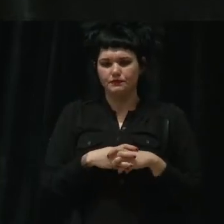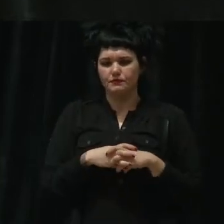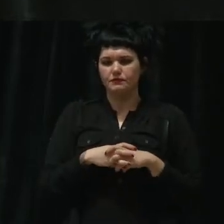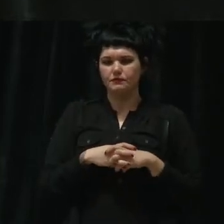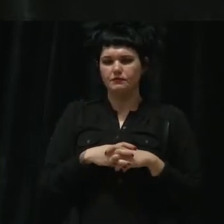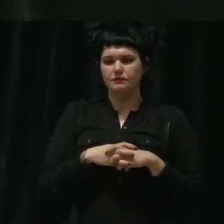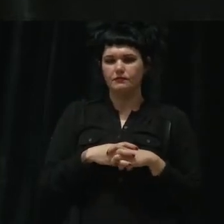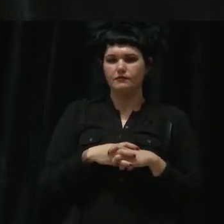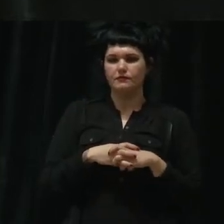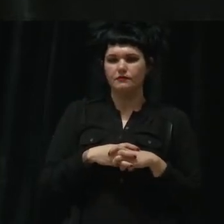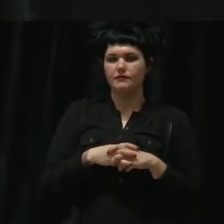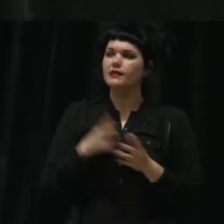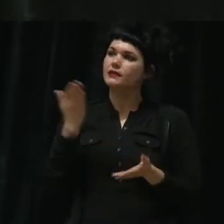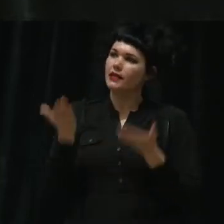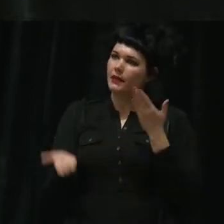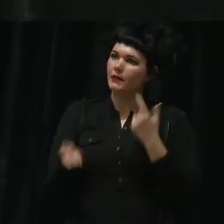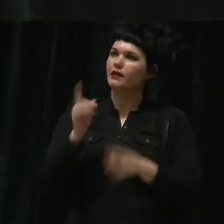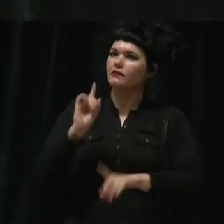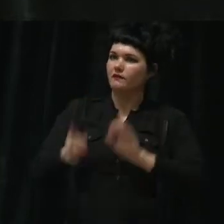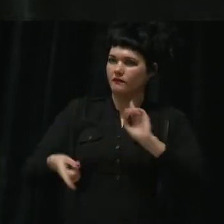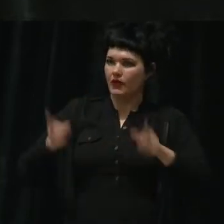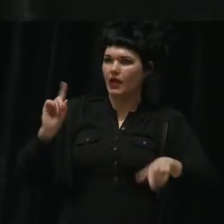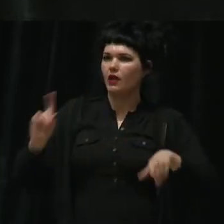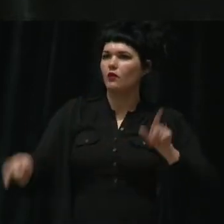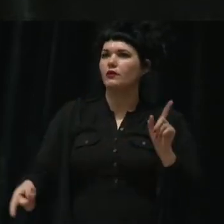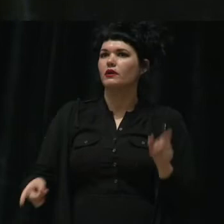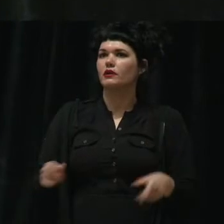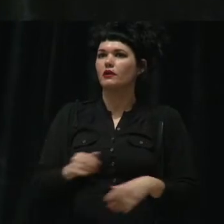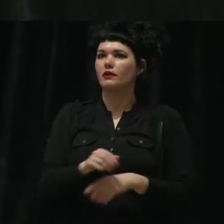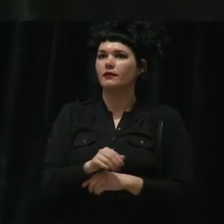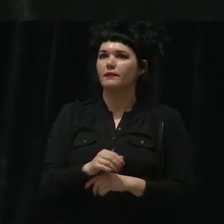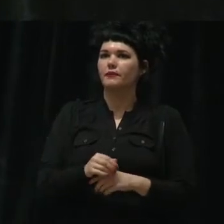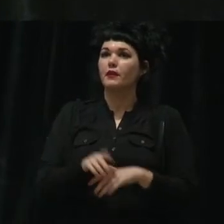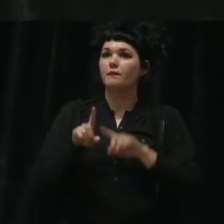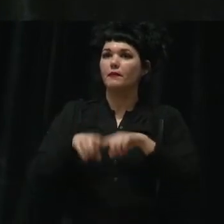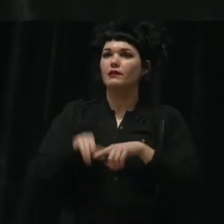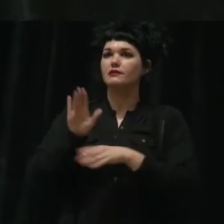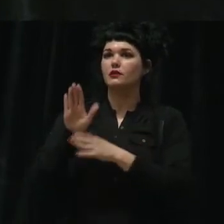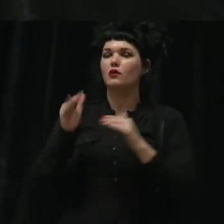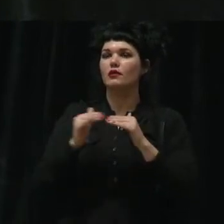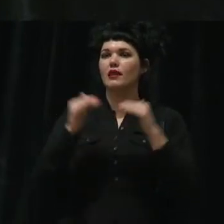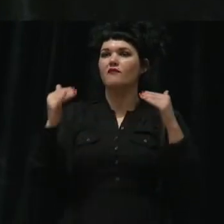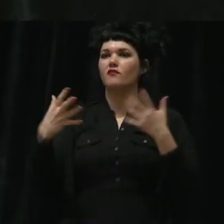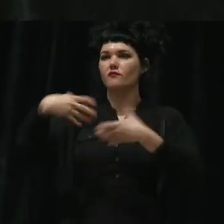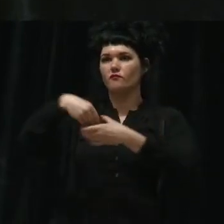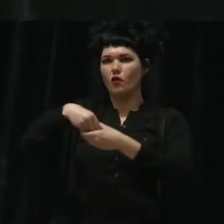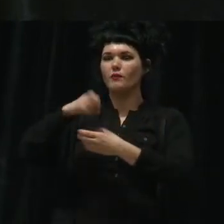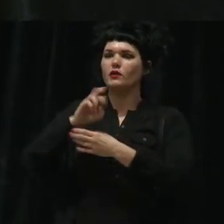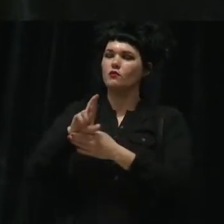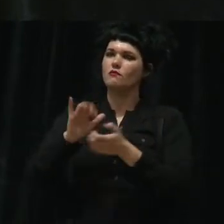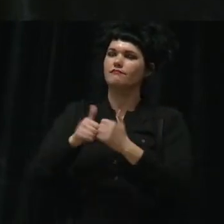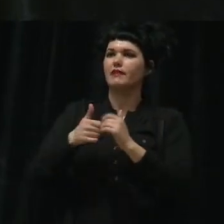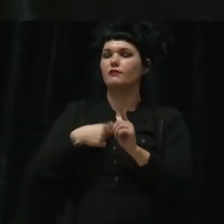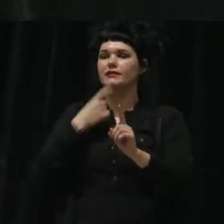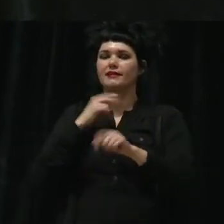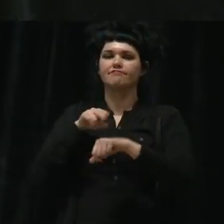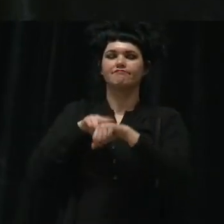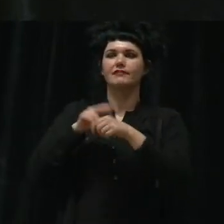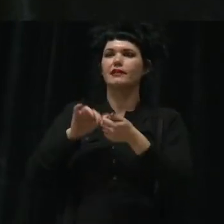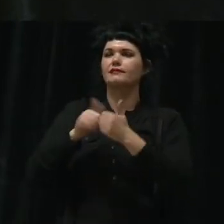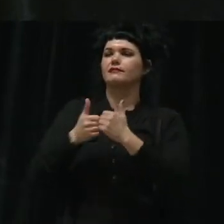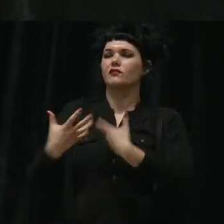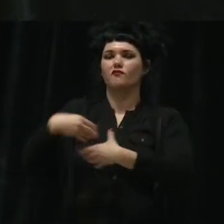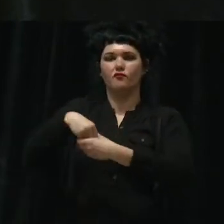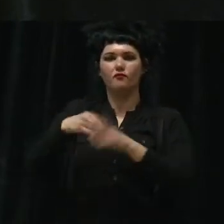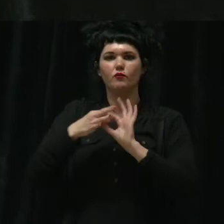They may vary in terms of the level of involvement or the nature, I should say, the nature of their